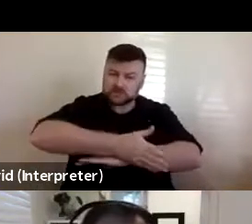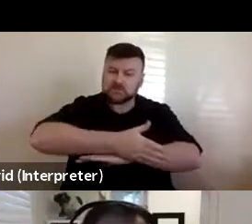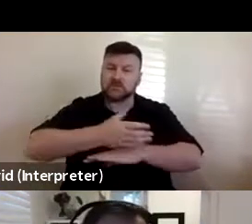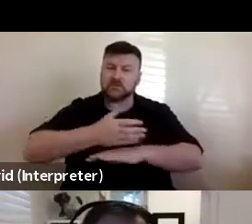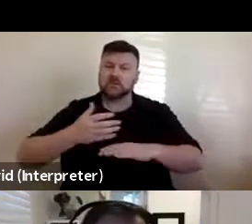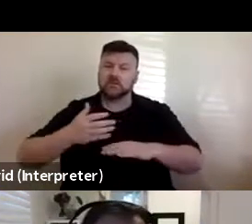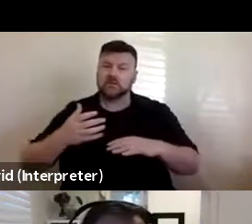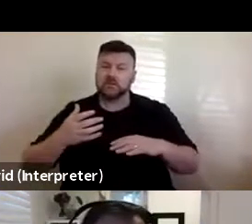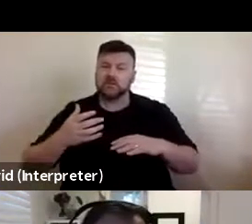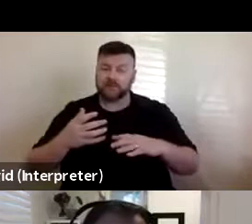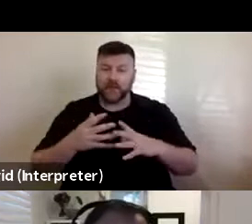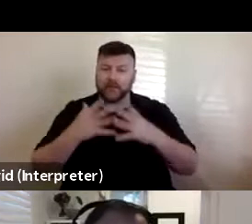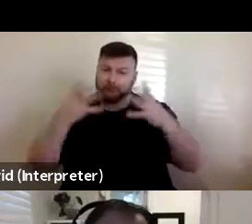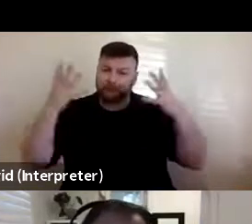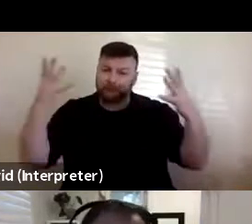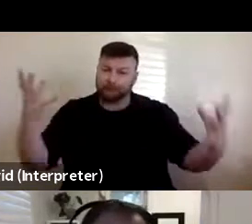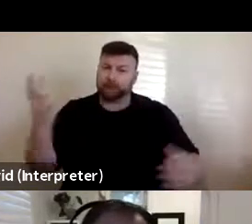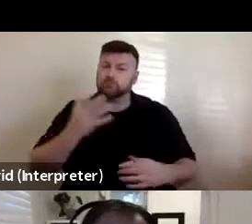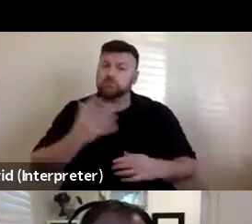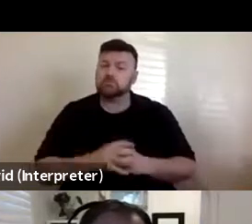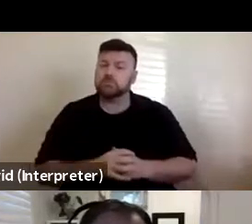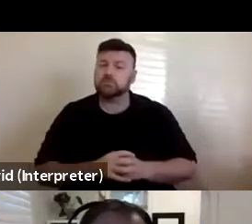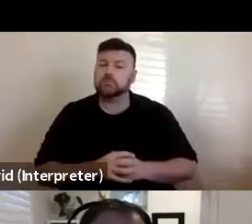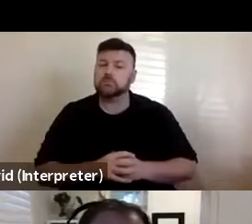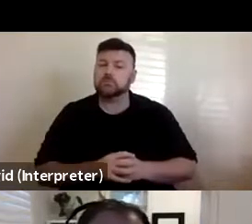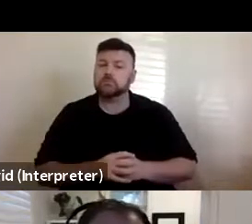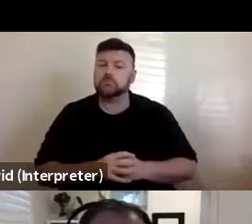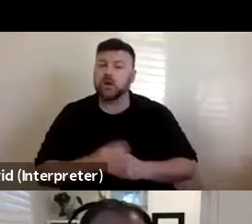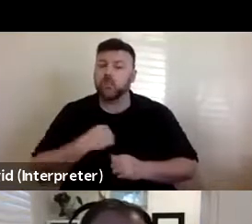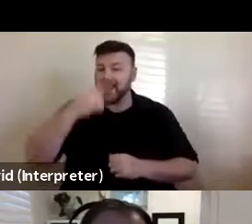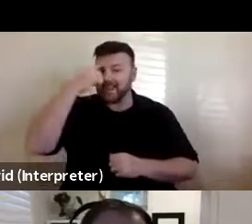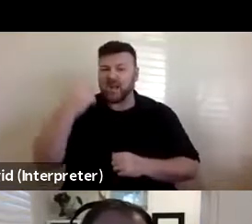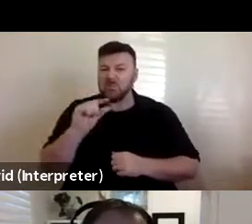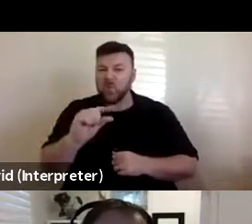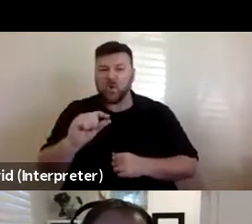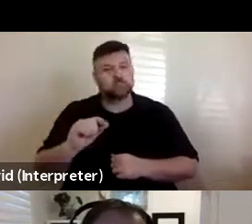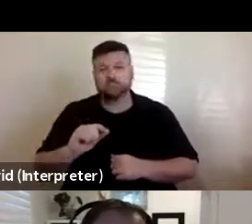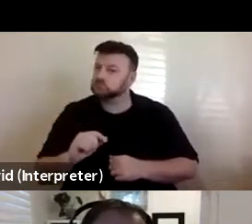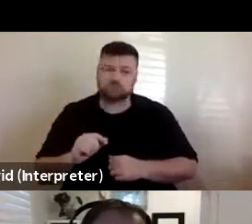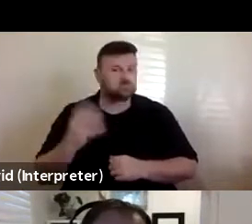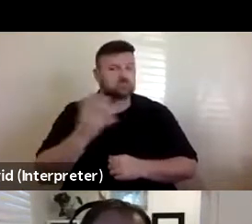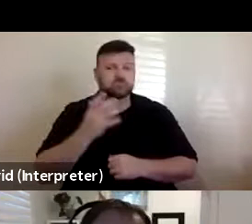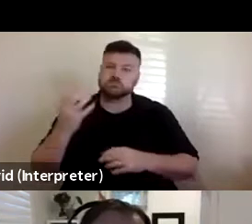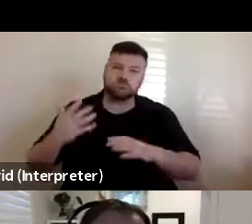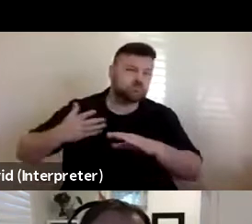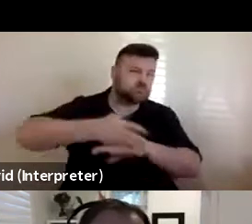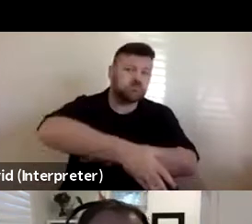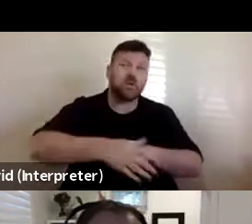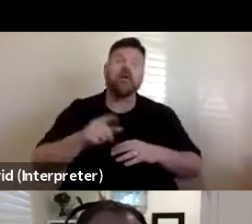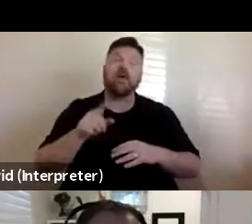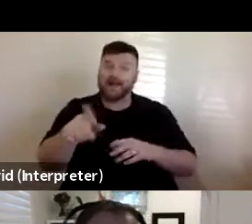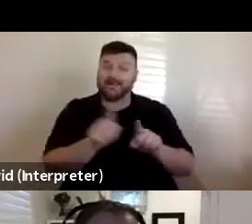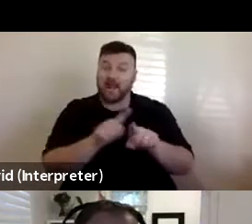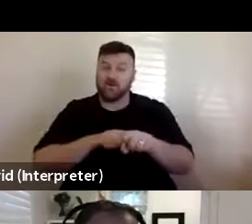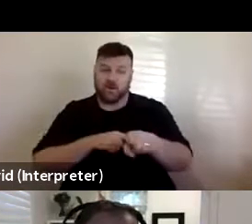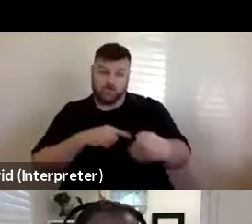was significant, and actually significantly more than I think we anticipated. Never mind then also the amount of time you need to invest, to Jackie's point in